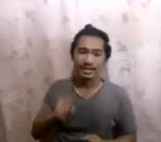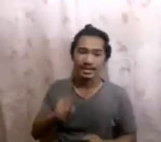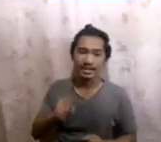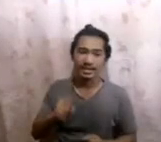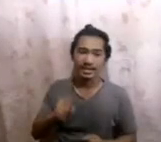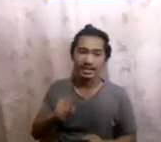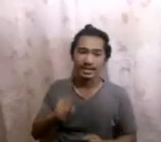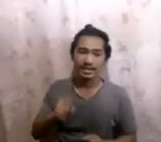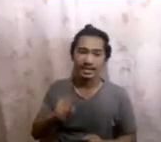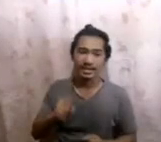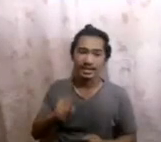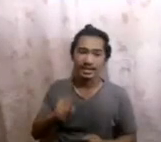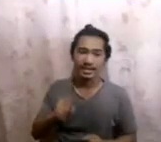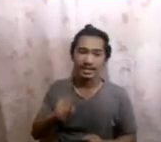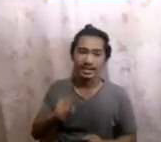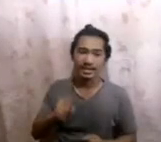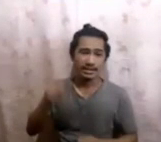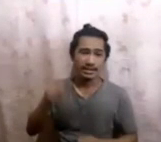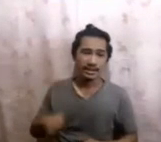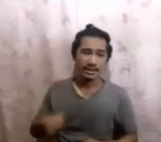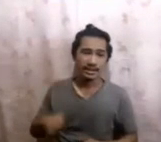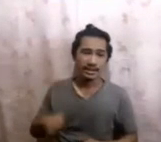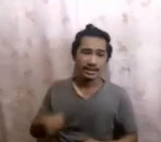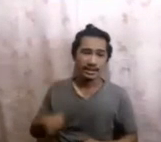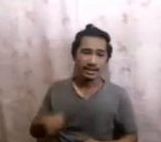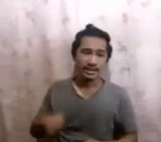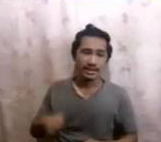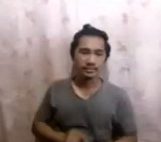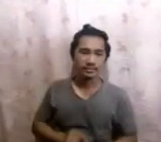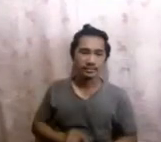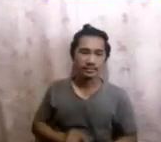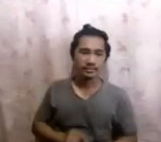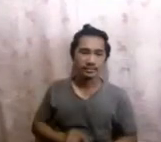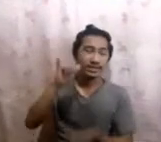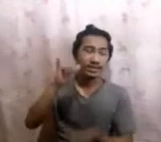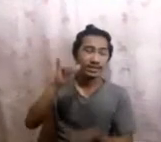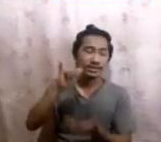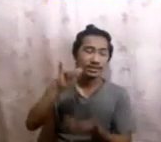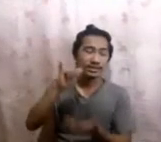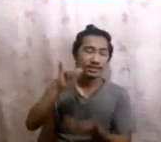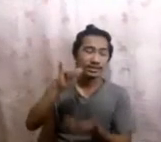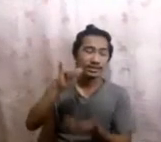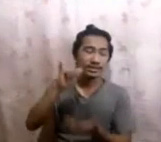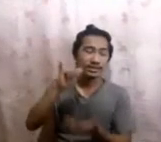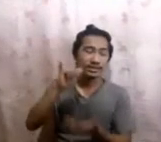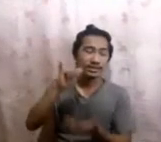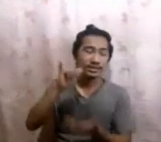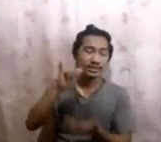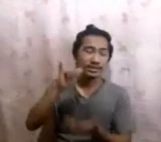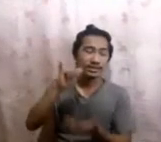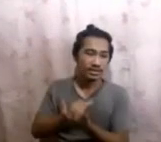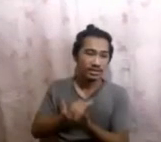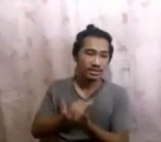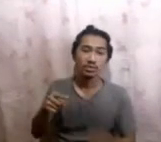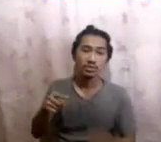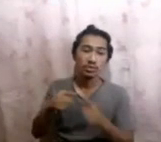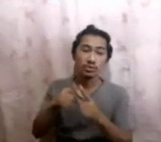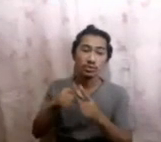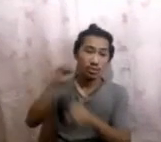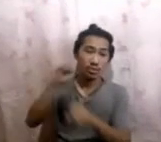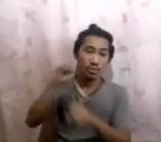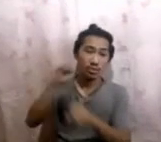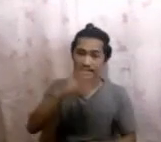undertaking. One that requires you to be in control. So job